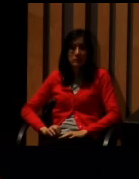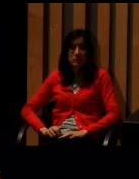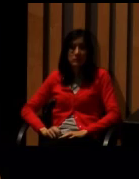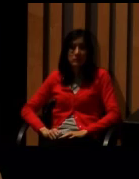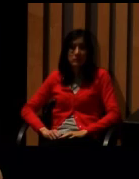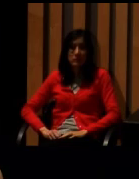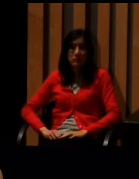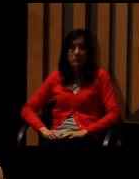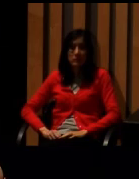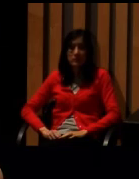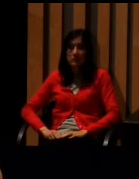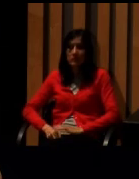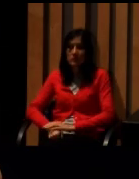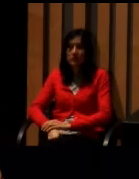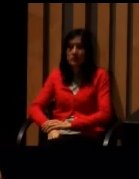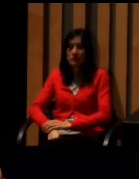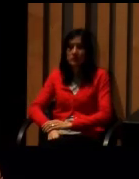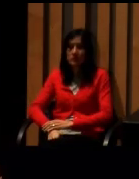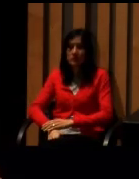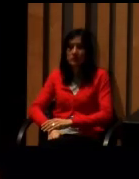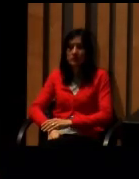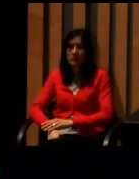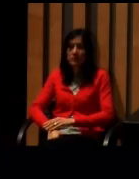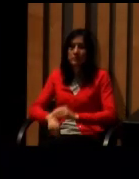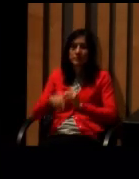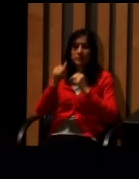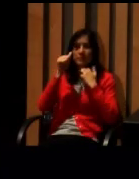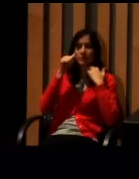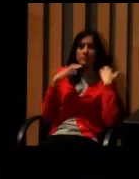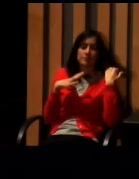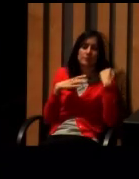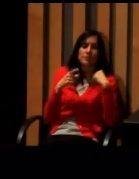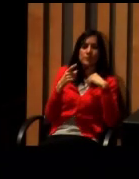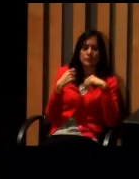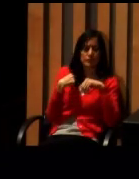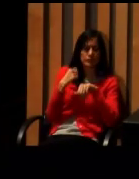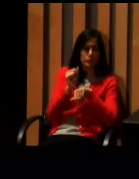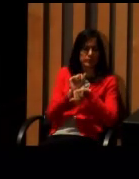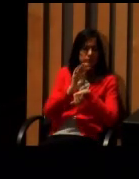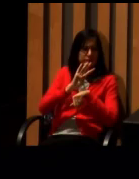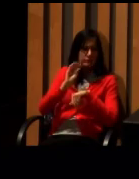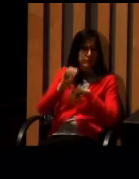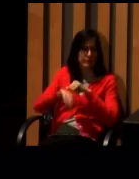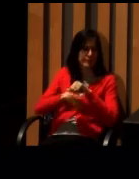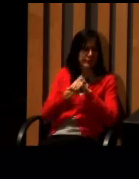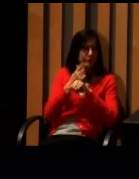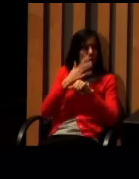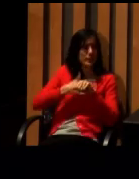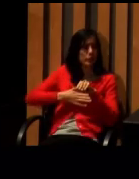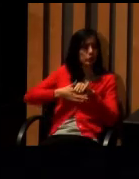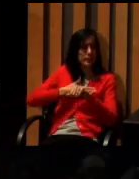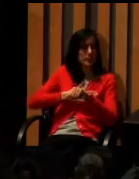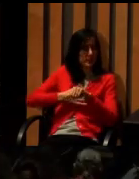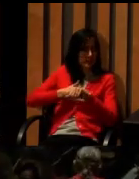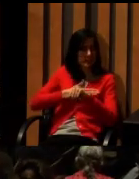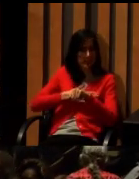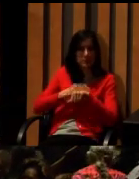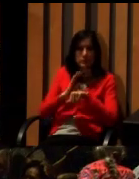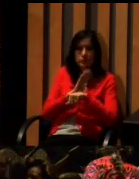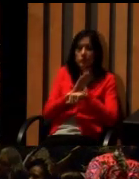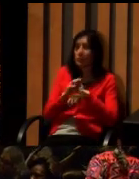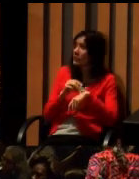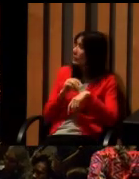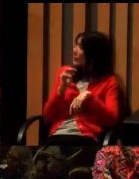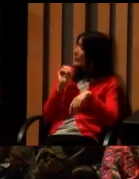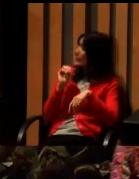I spent about 40 years in the sports and entertainment business. And Mr. Holden, it was a beautiful thing when I witnessed